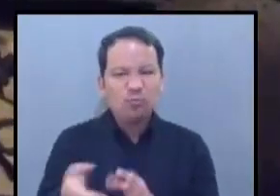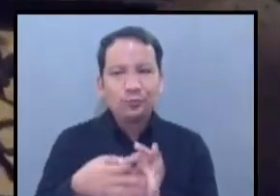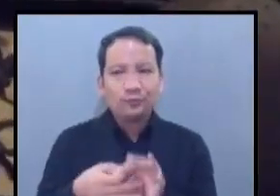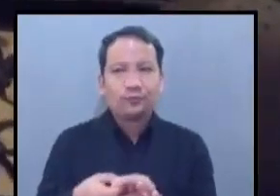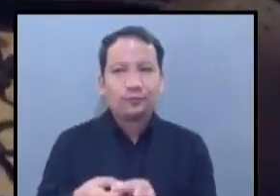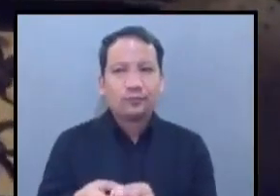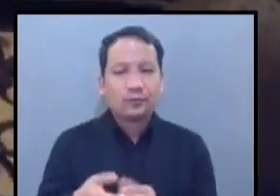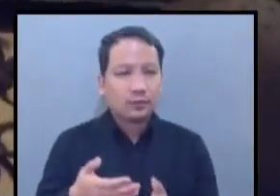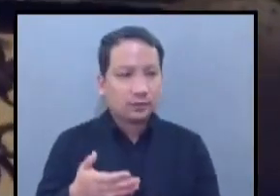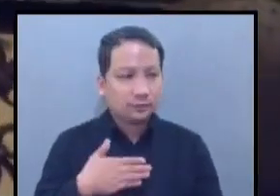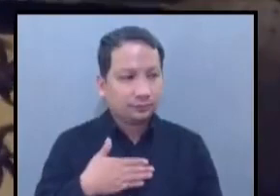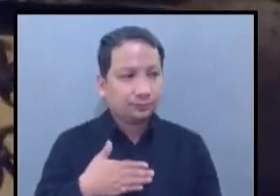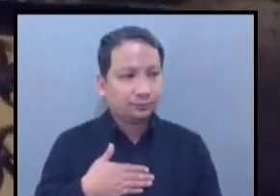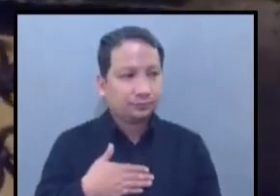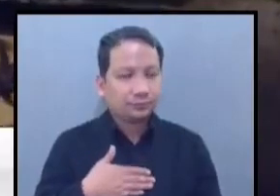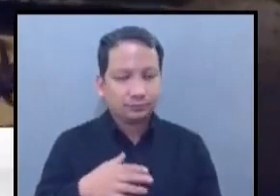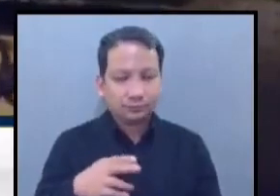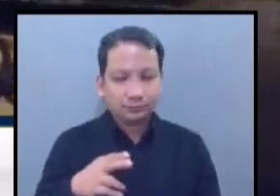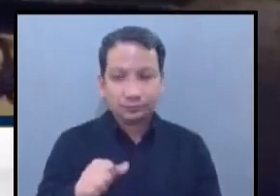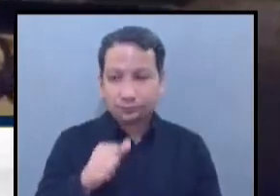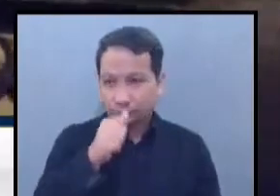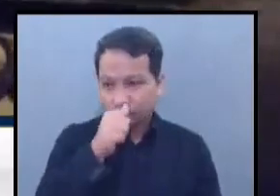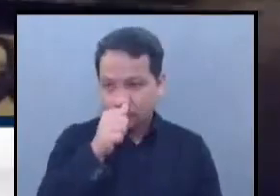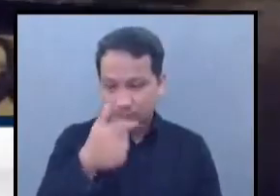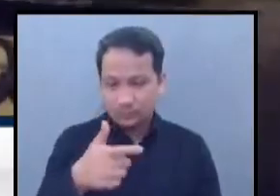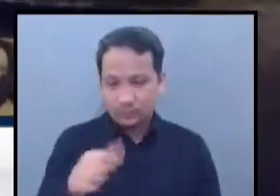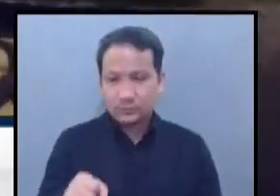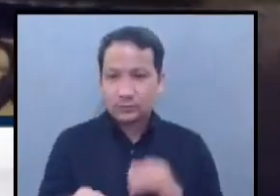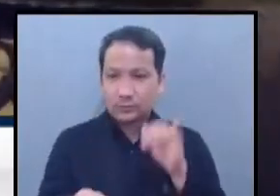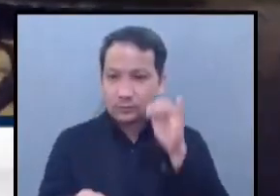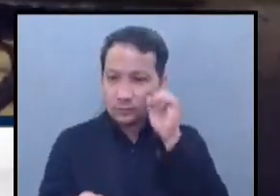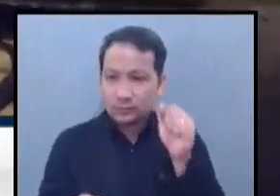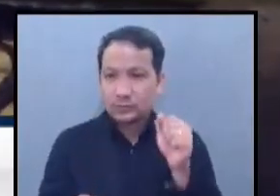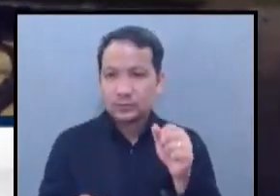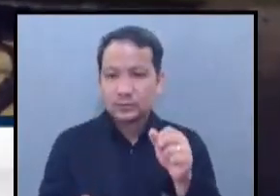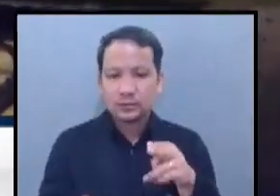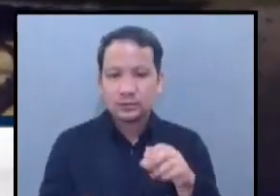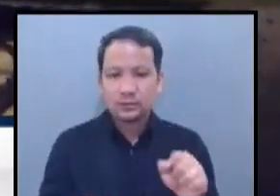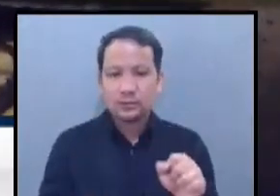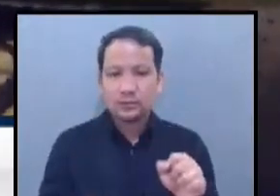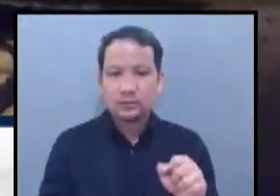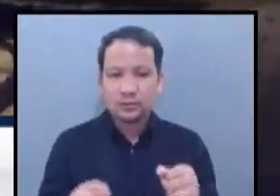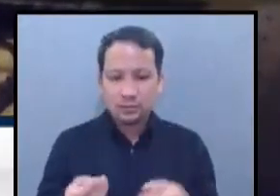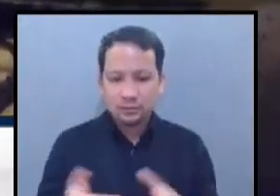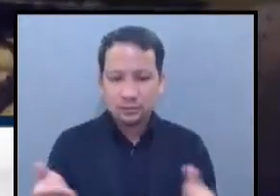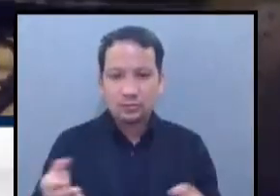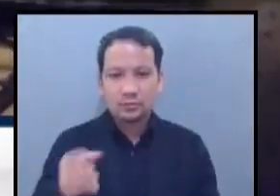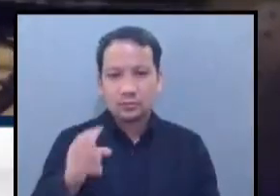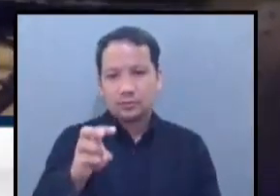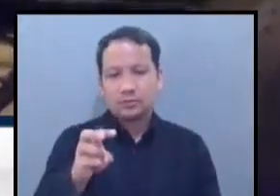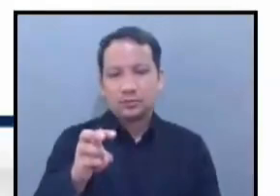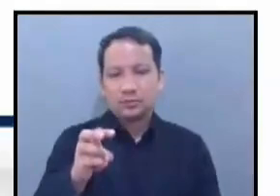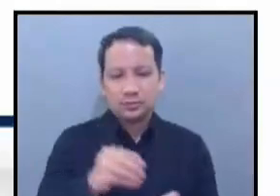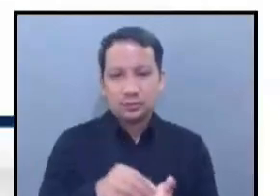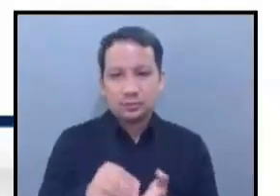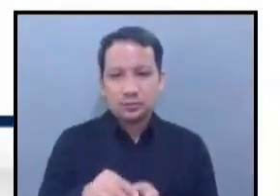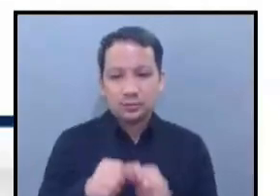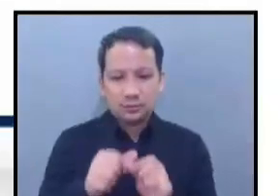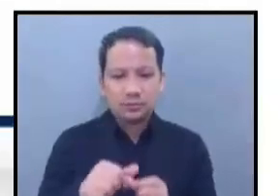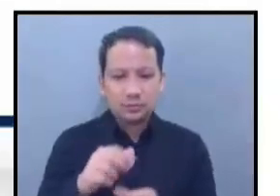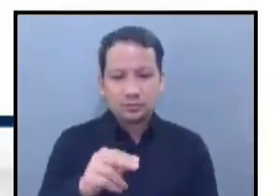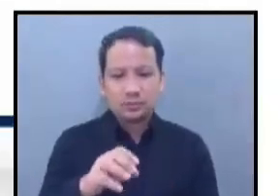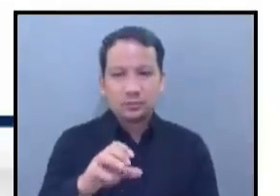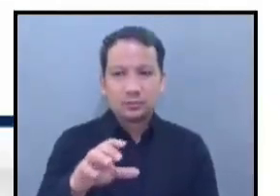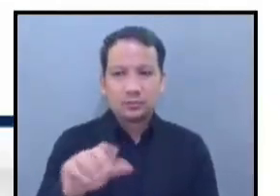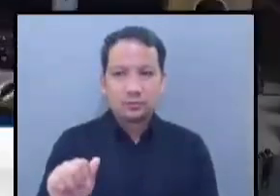namang ibinalita ni UNACOM Secretary General Ivan Anthony Henares na mamimigay ng 6 million pesos na pondo ang NCCA sa pamamagitan